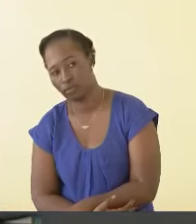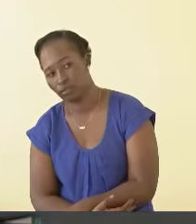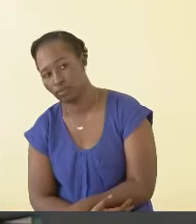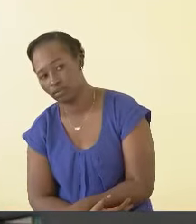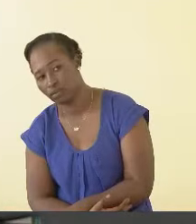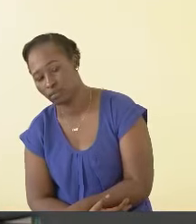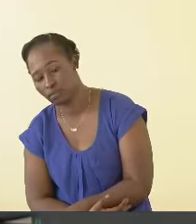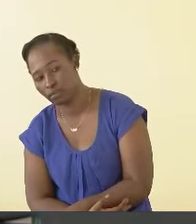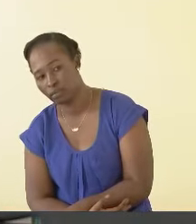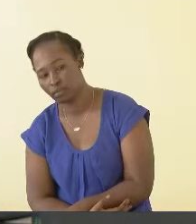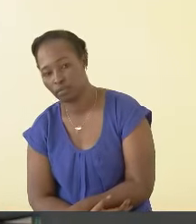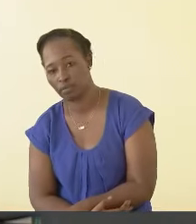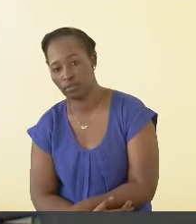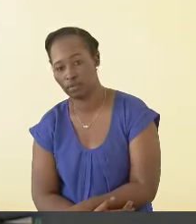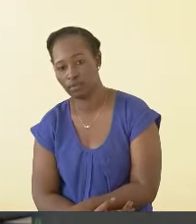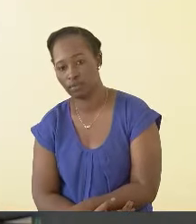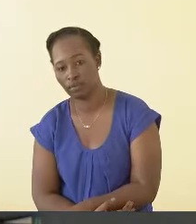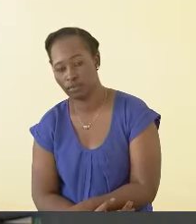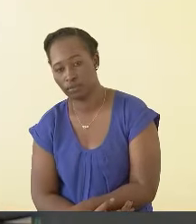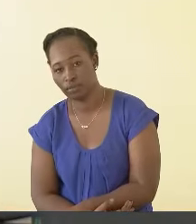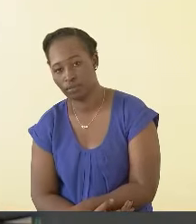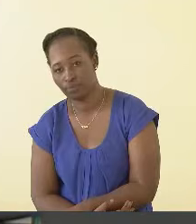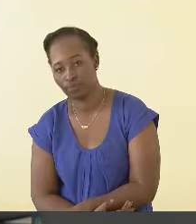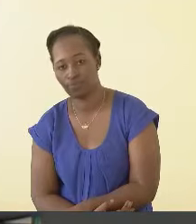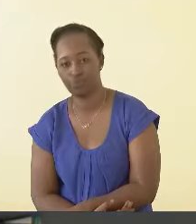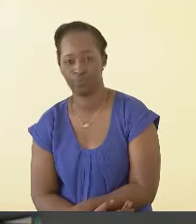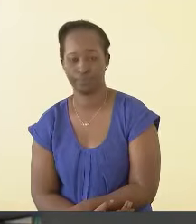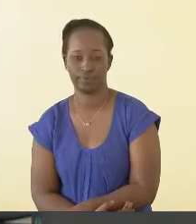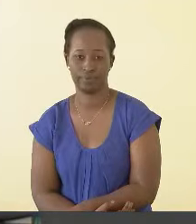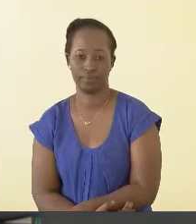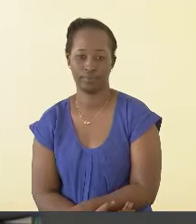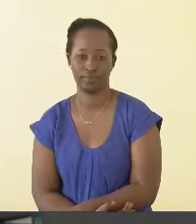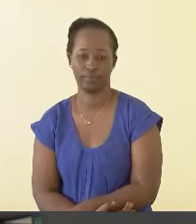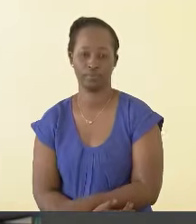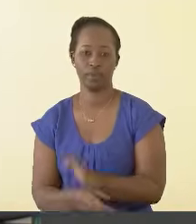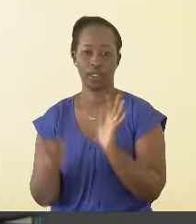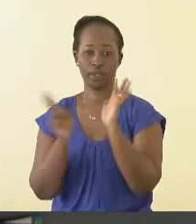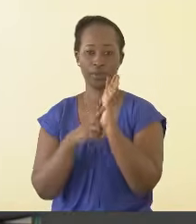minus 5, 6. Then here we have 2. So this is